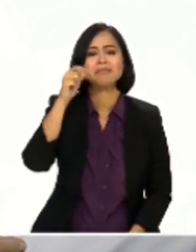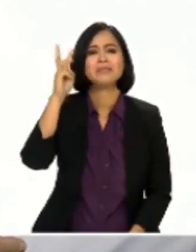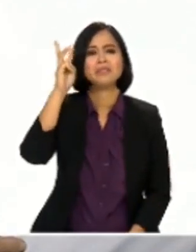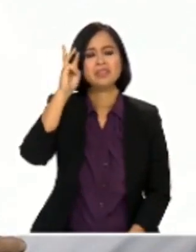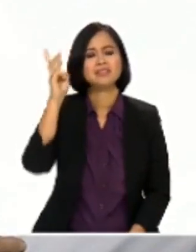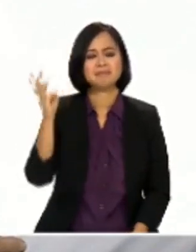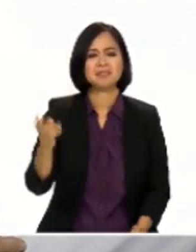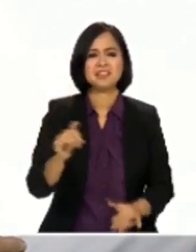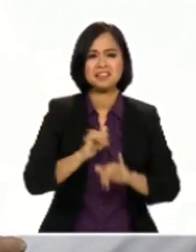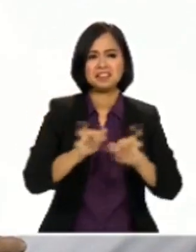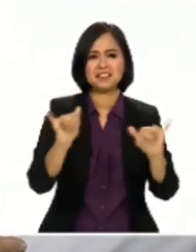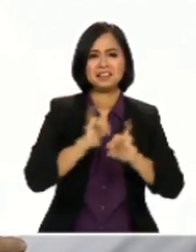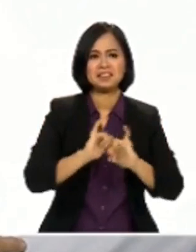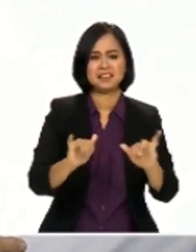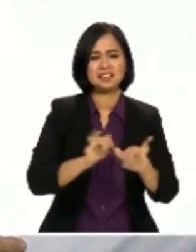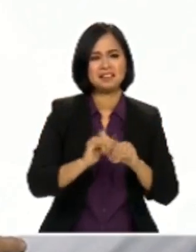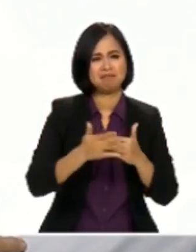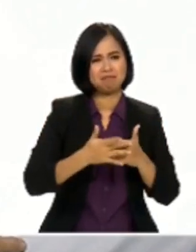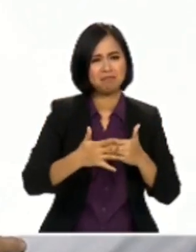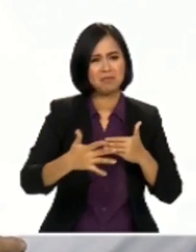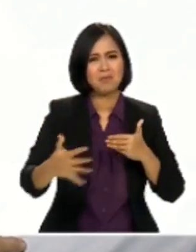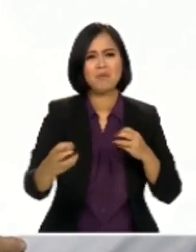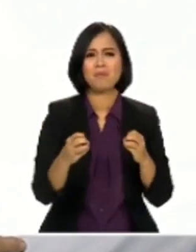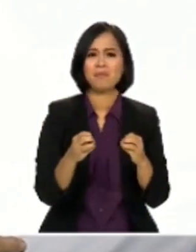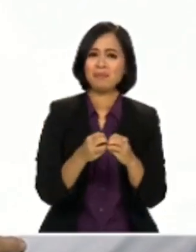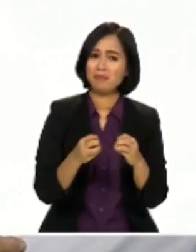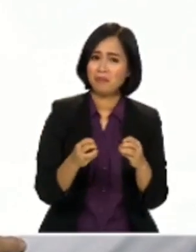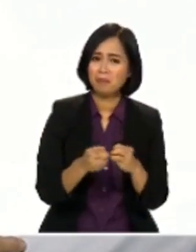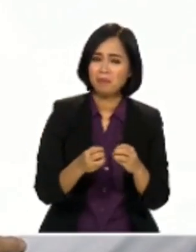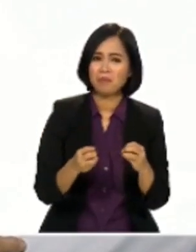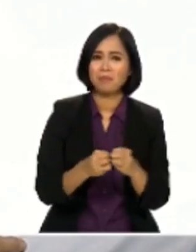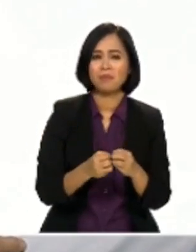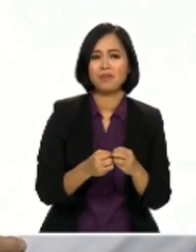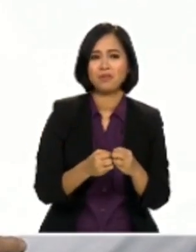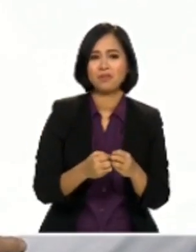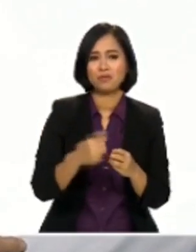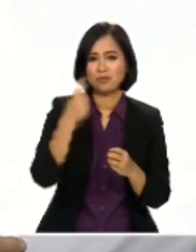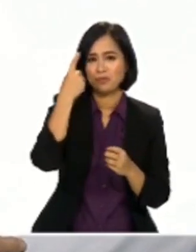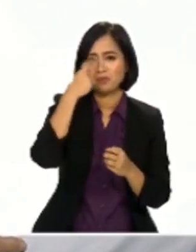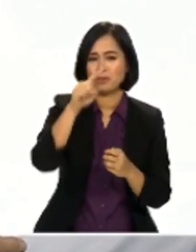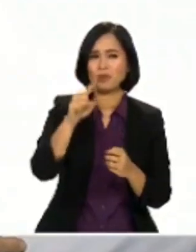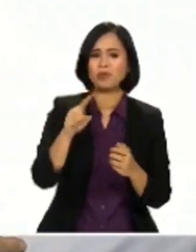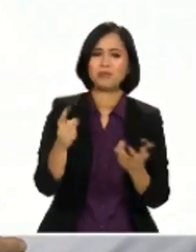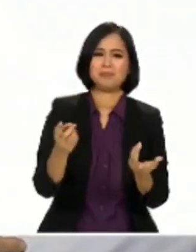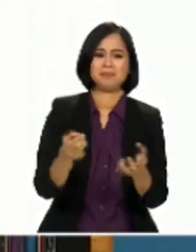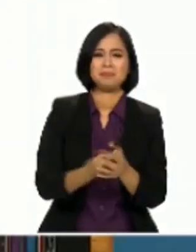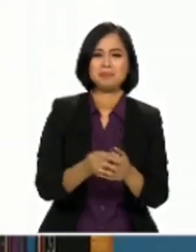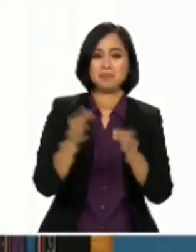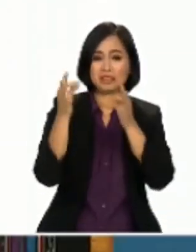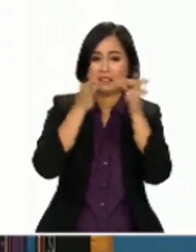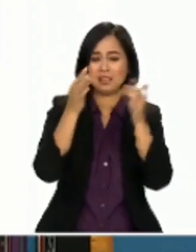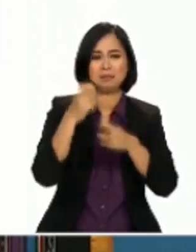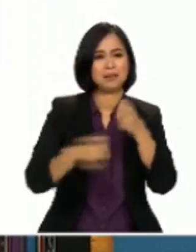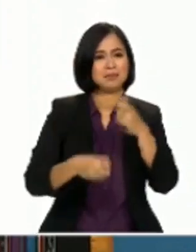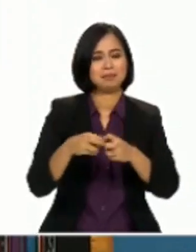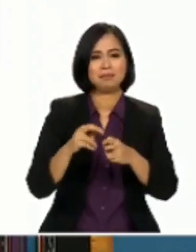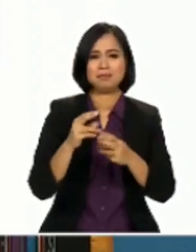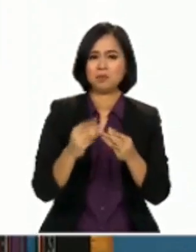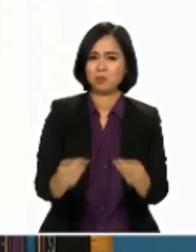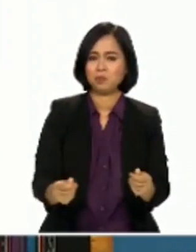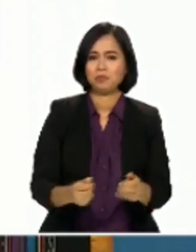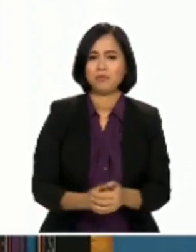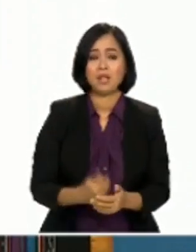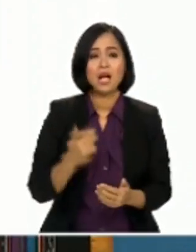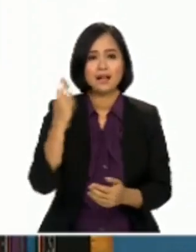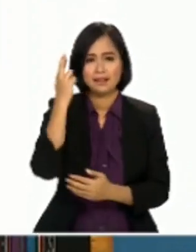way to go in our fight against this social menace. Let the reason why